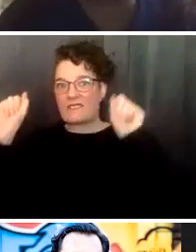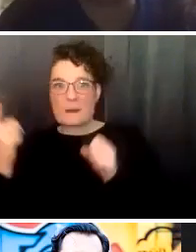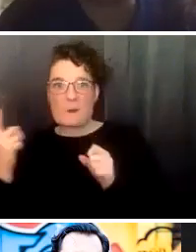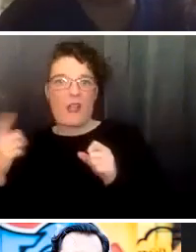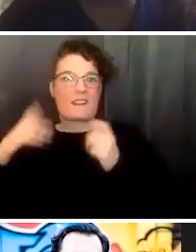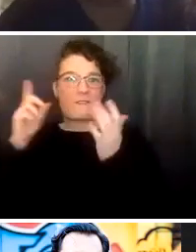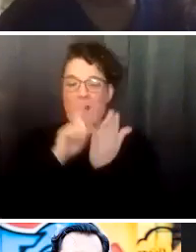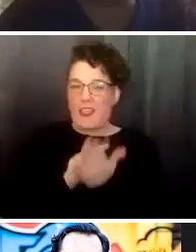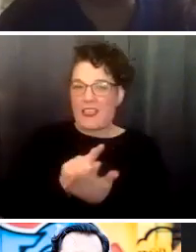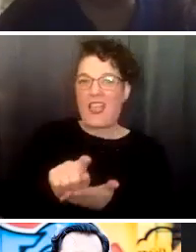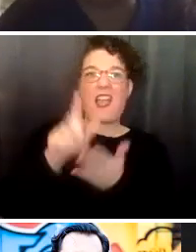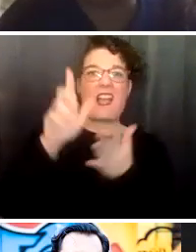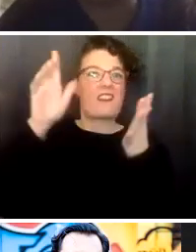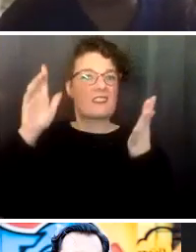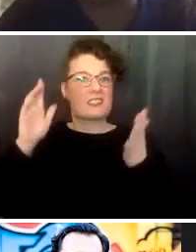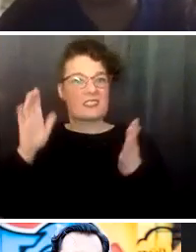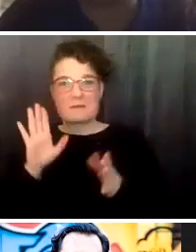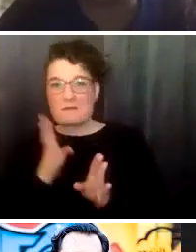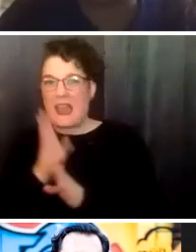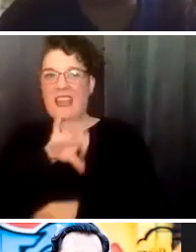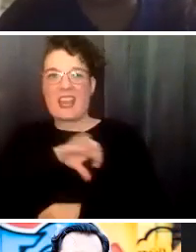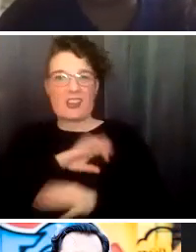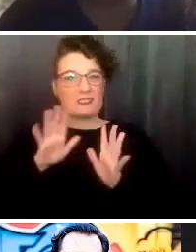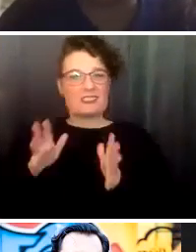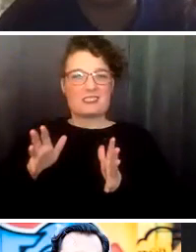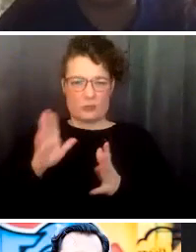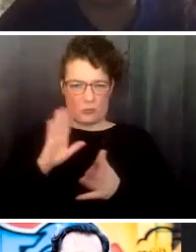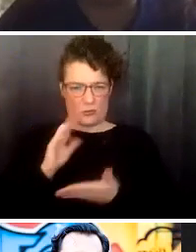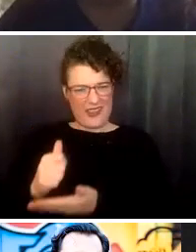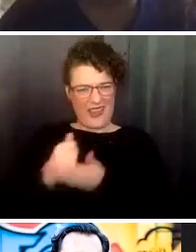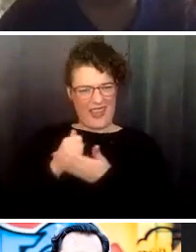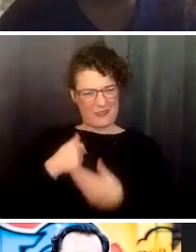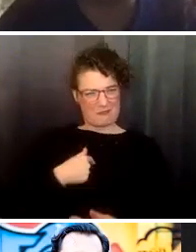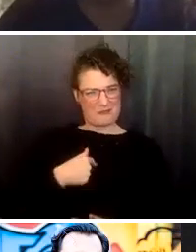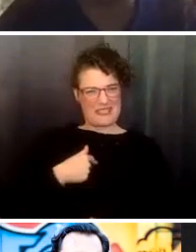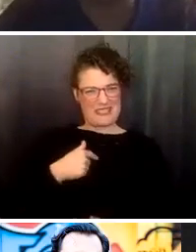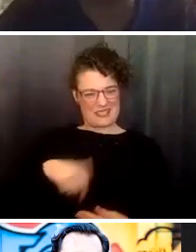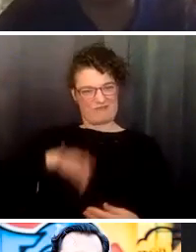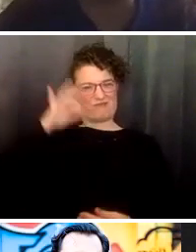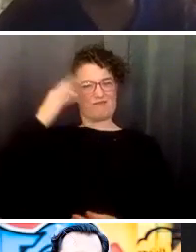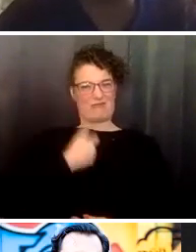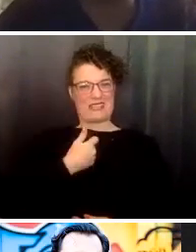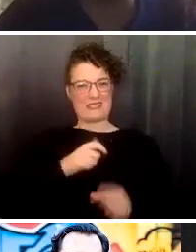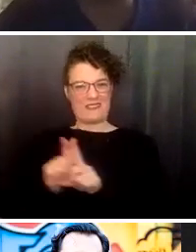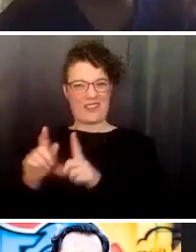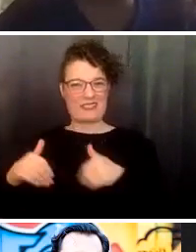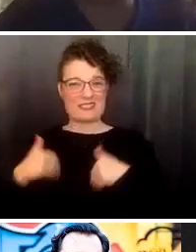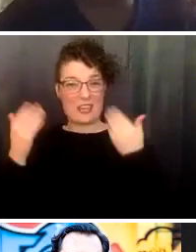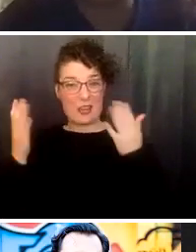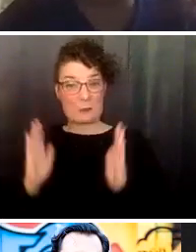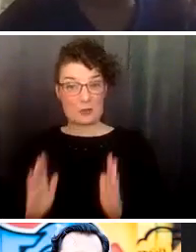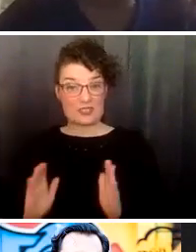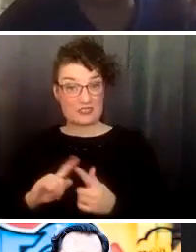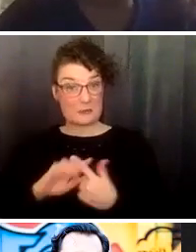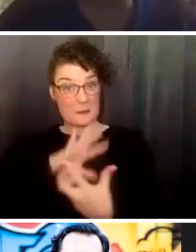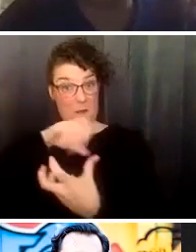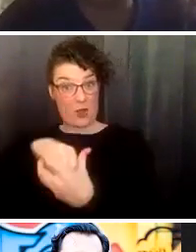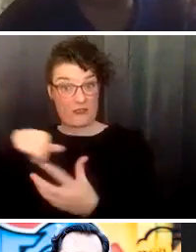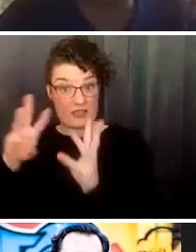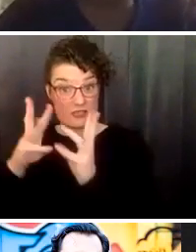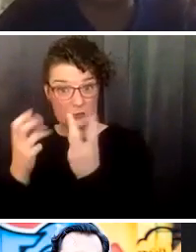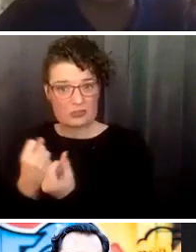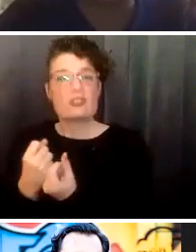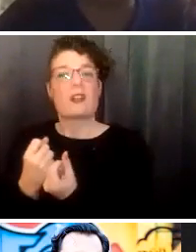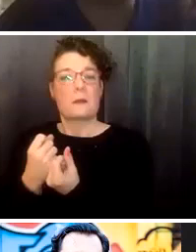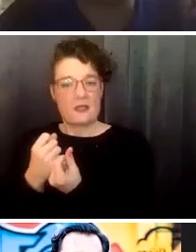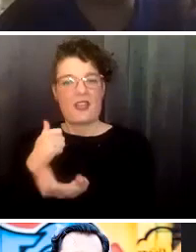drastic impact on my experiences with self-discovery as a young person. but being a part of this workshop has reminded me that